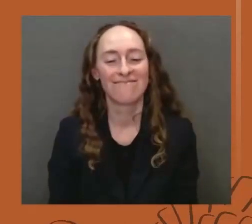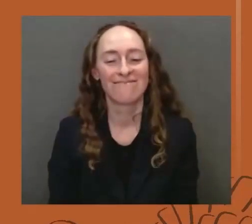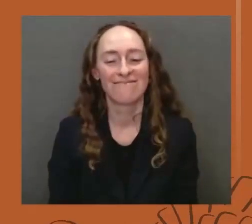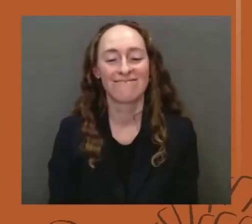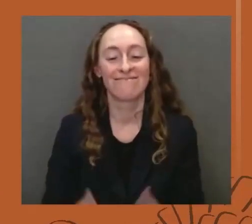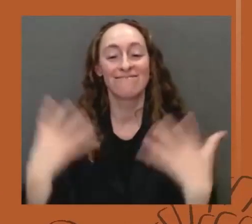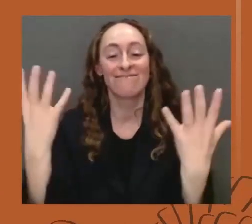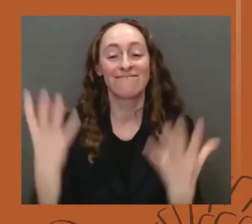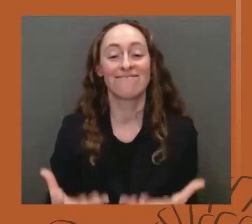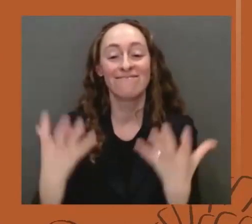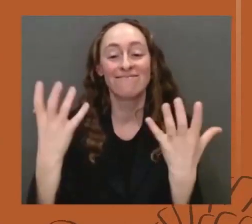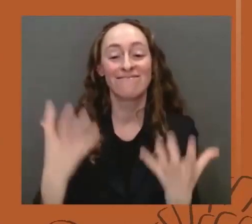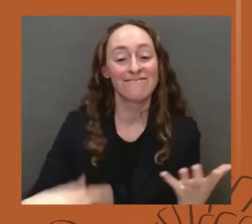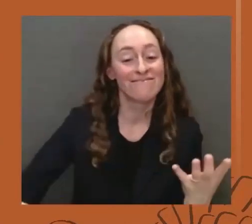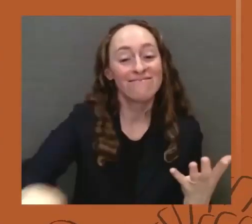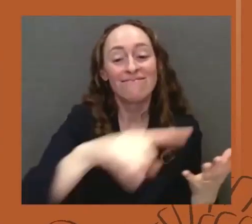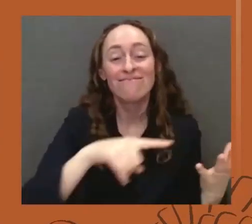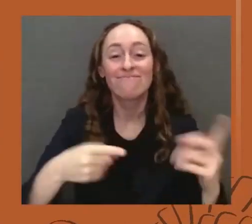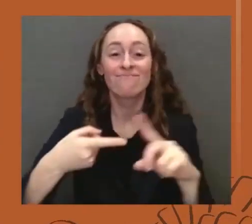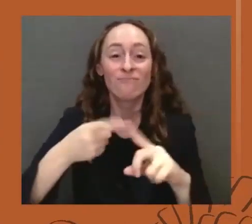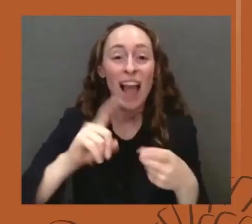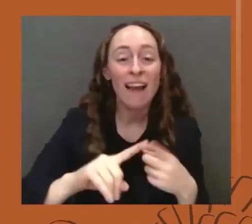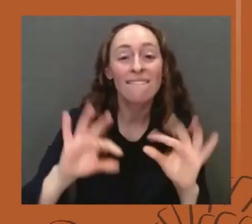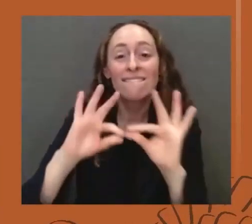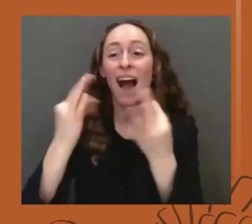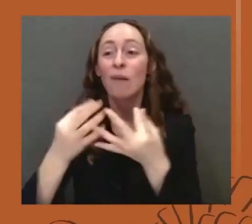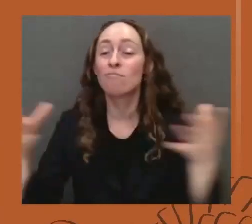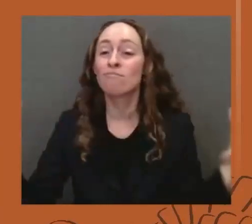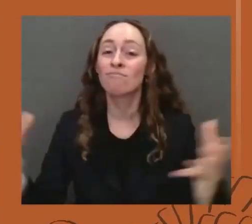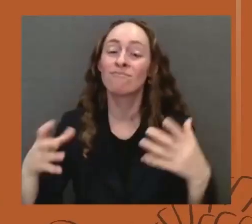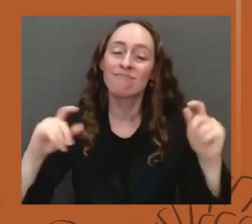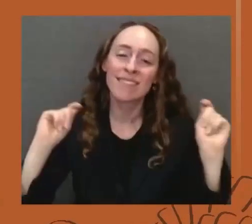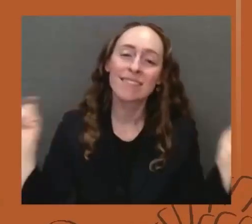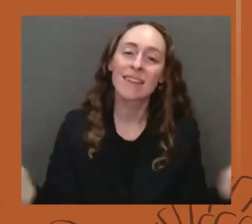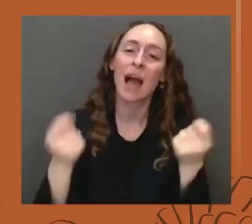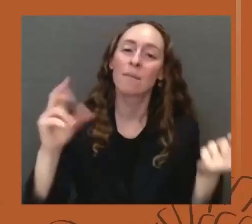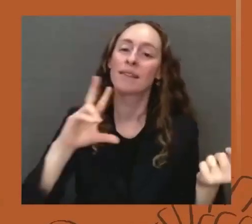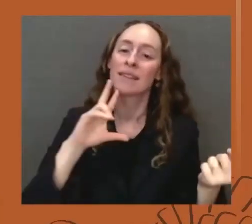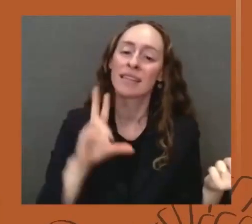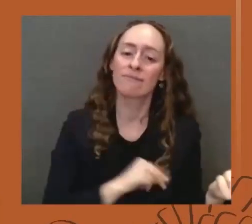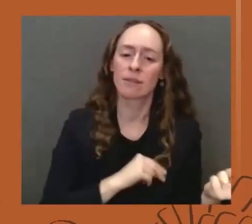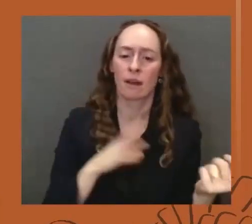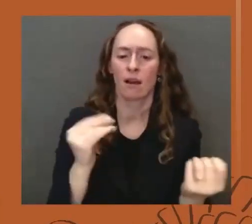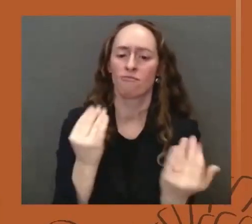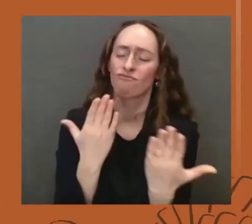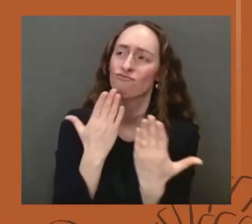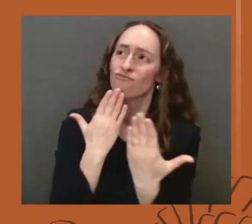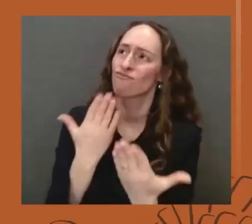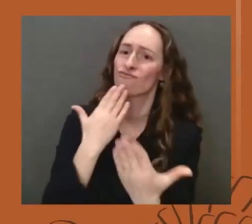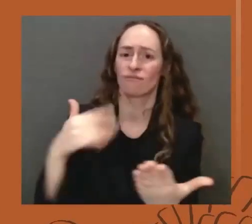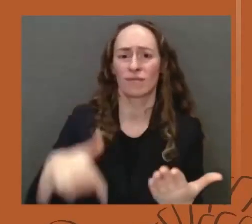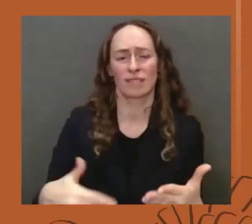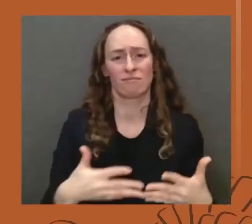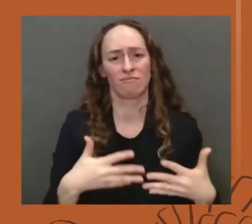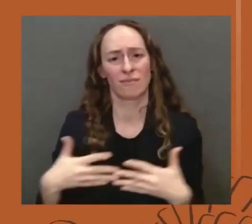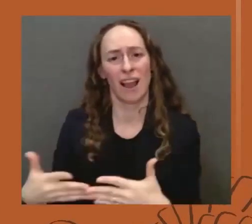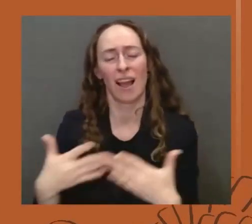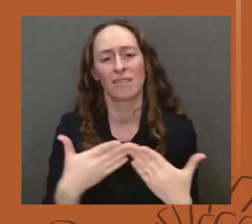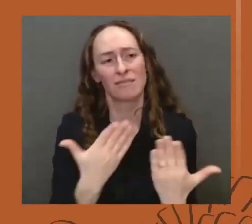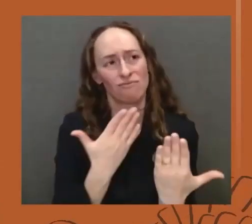let's remember, we are the United States of America. And there is nothing, I mean this